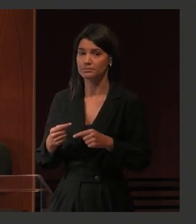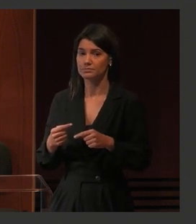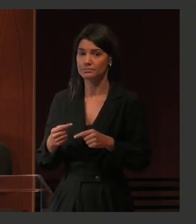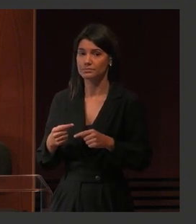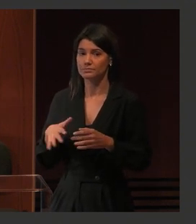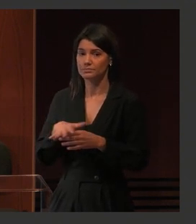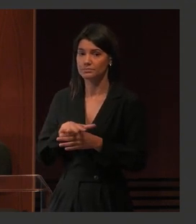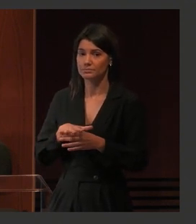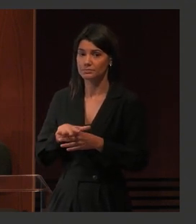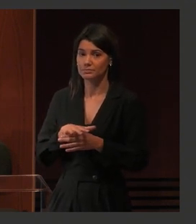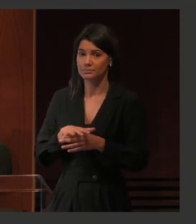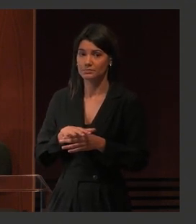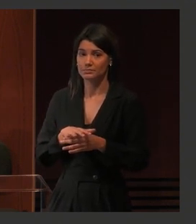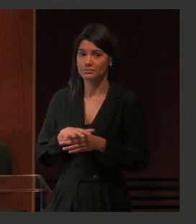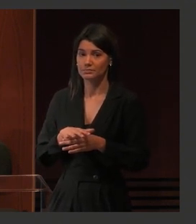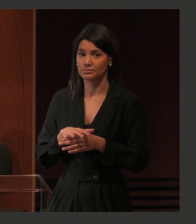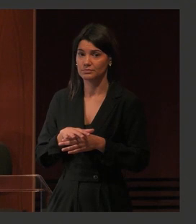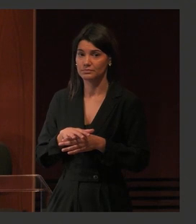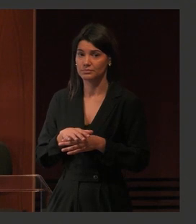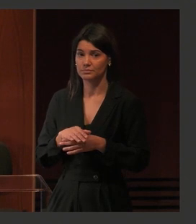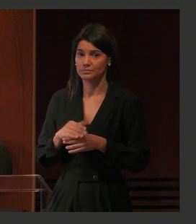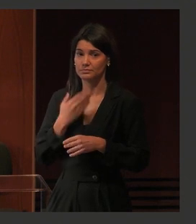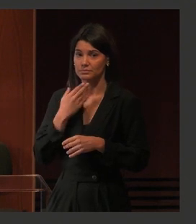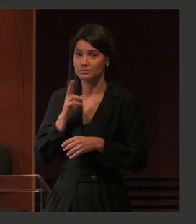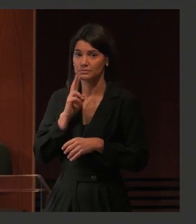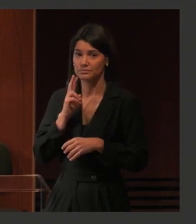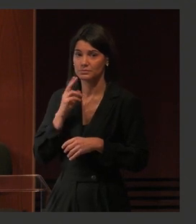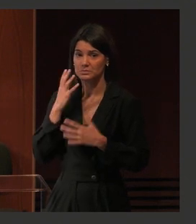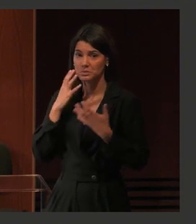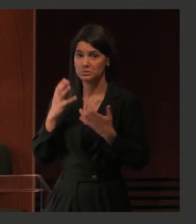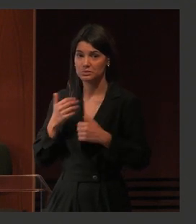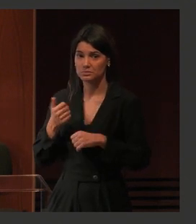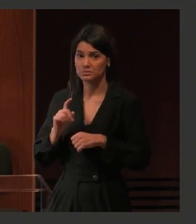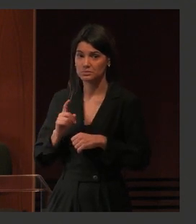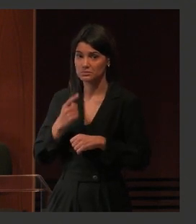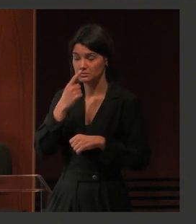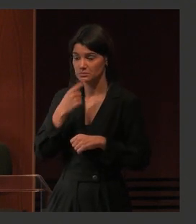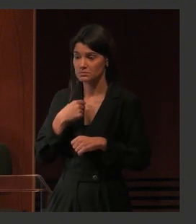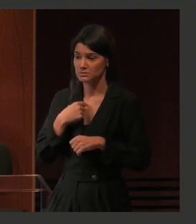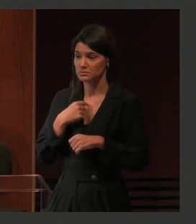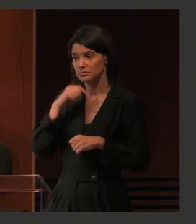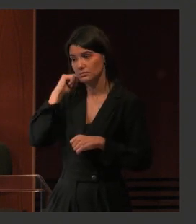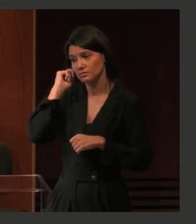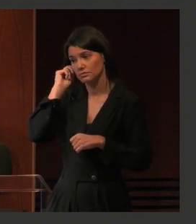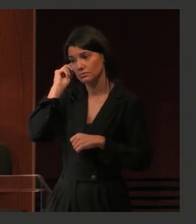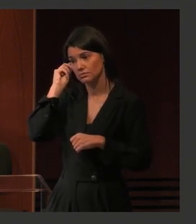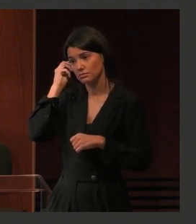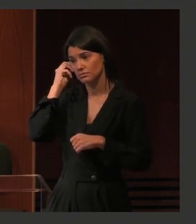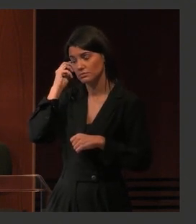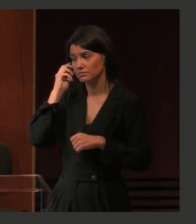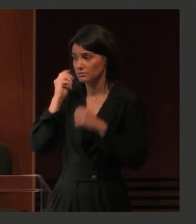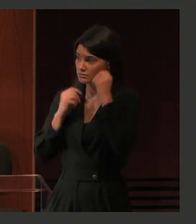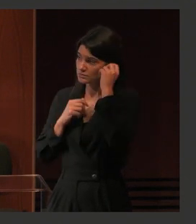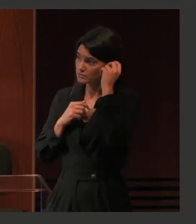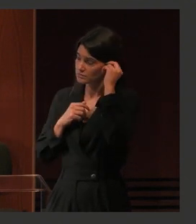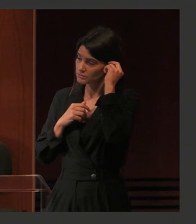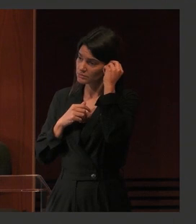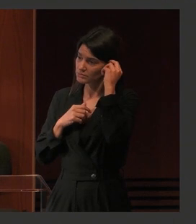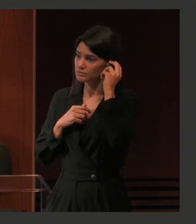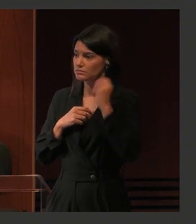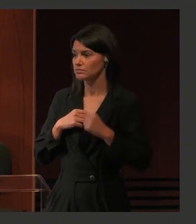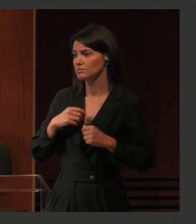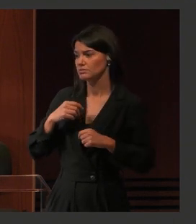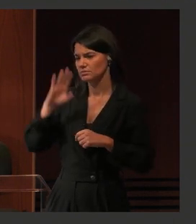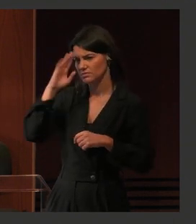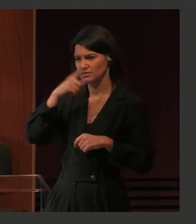So the characteristics of a motivating school library space include, of course, I think you know a